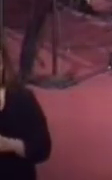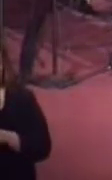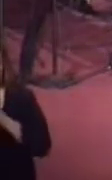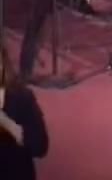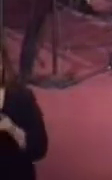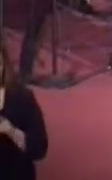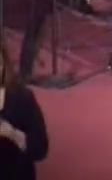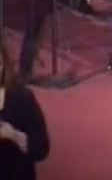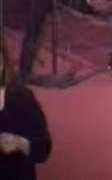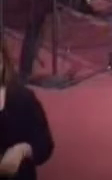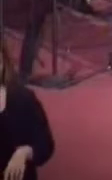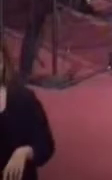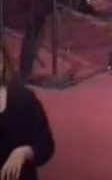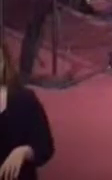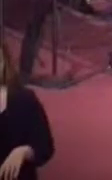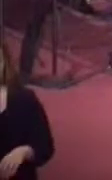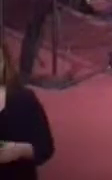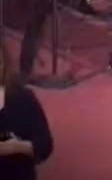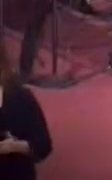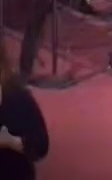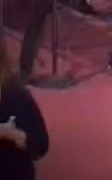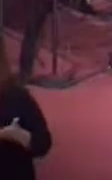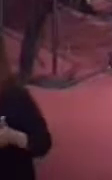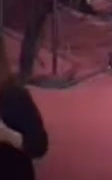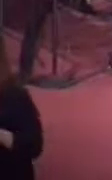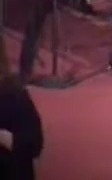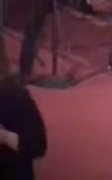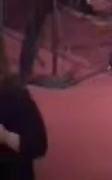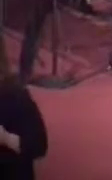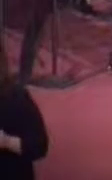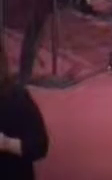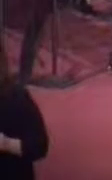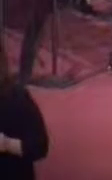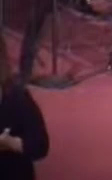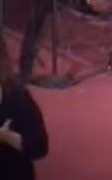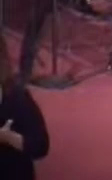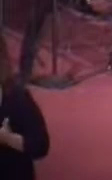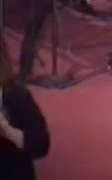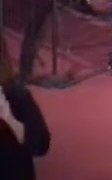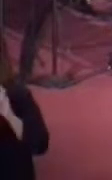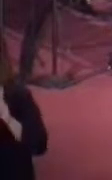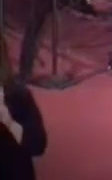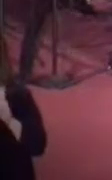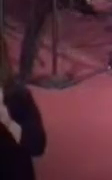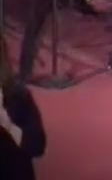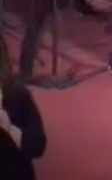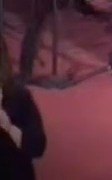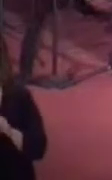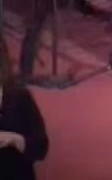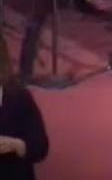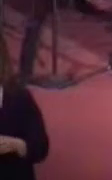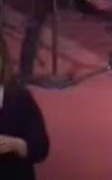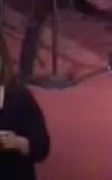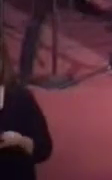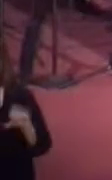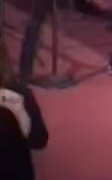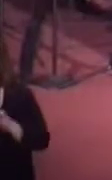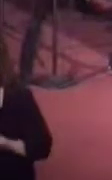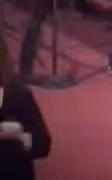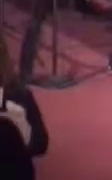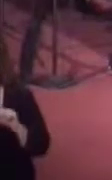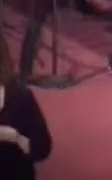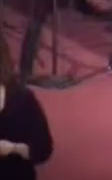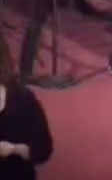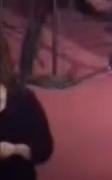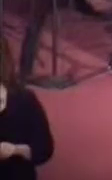you. How about the fact that our Christian doctrine is under persecution at our universities with scientism and naturalism and atheism? How about